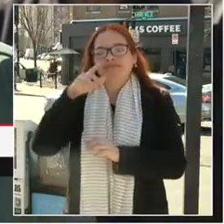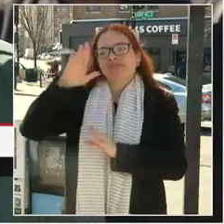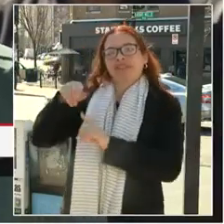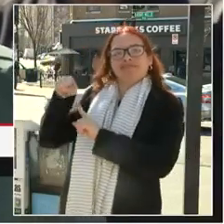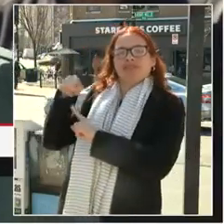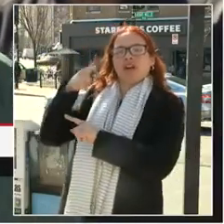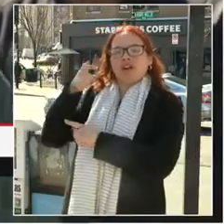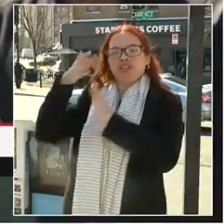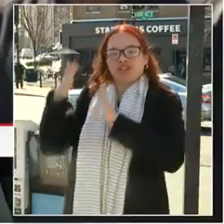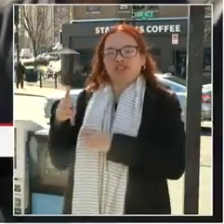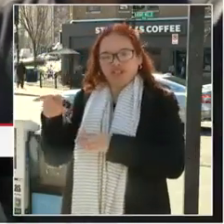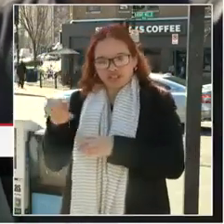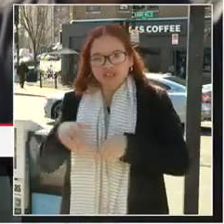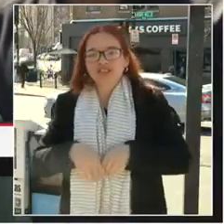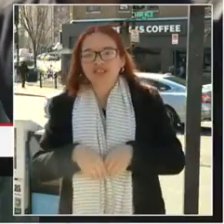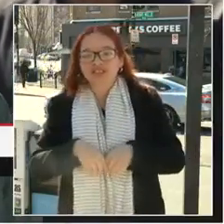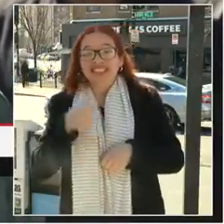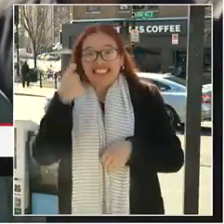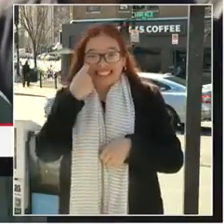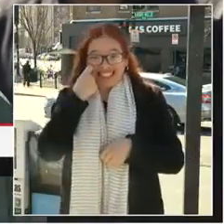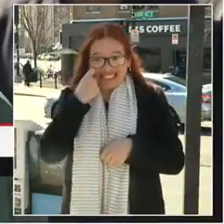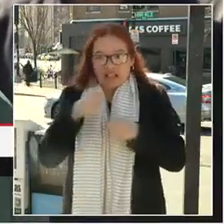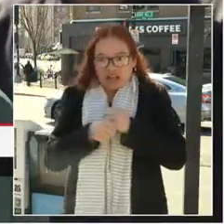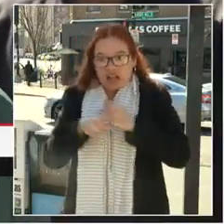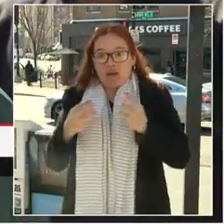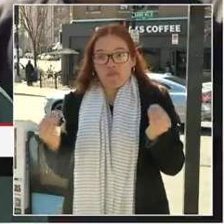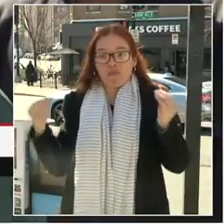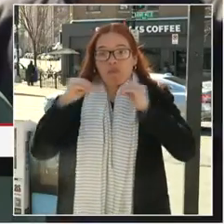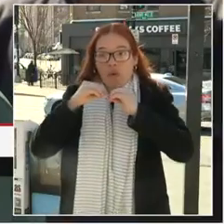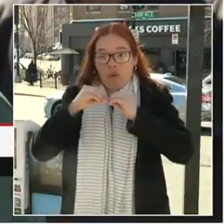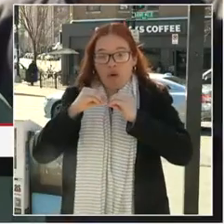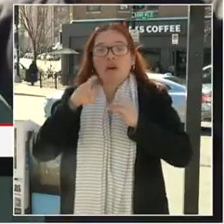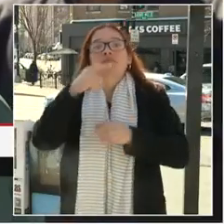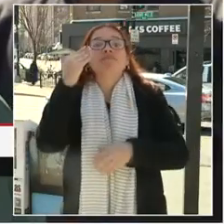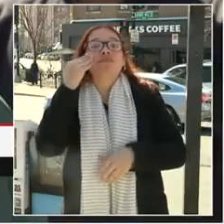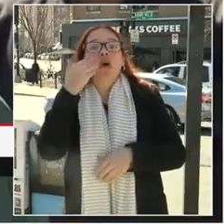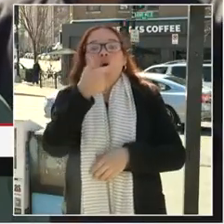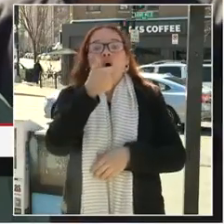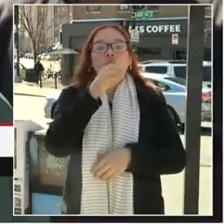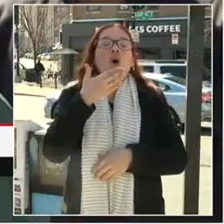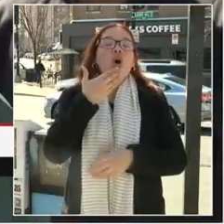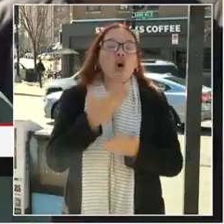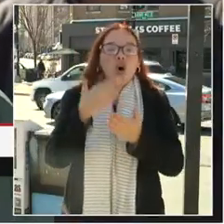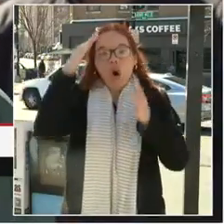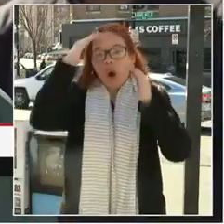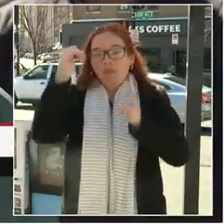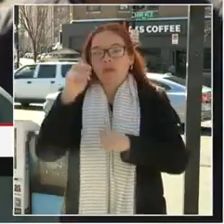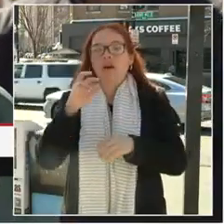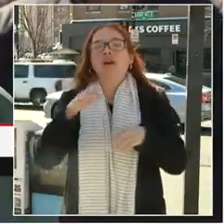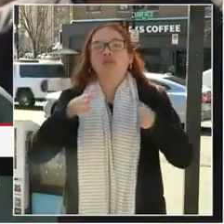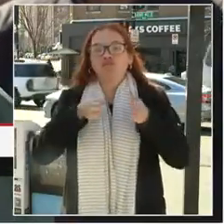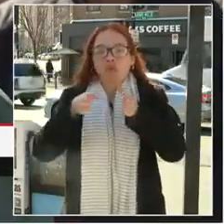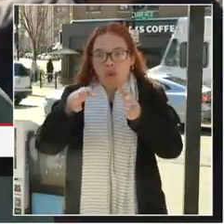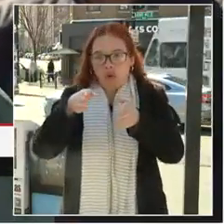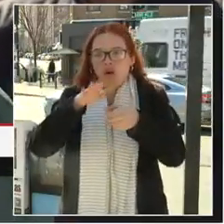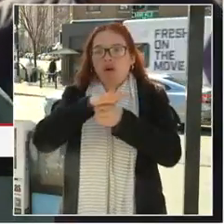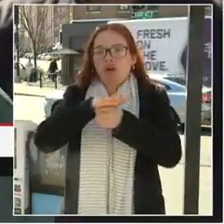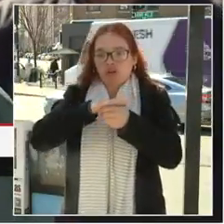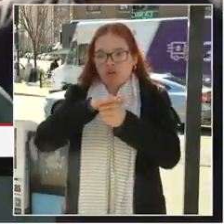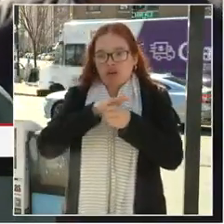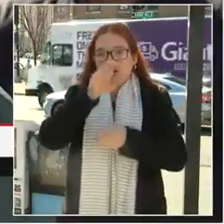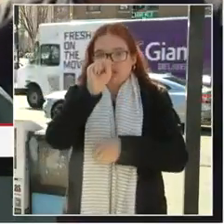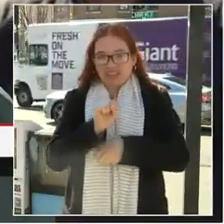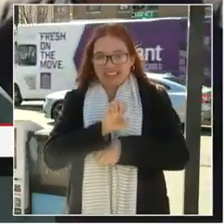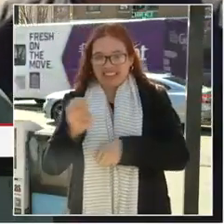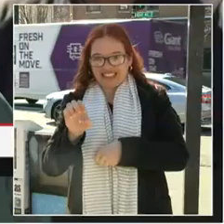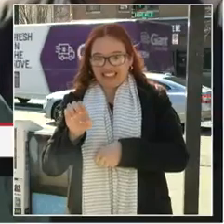recently expanded to the Good Hope Road corridor. We conducted one of these multi-agency